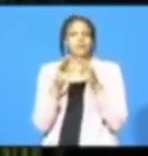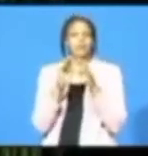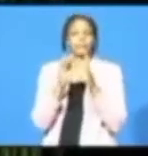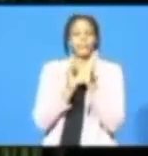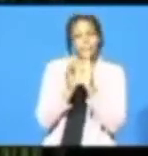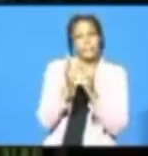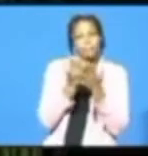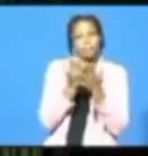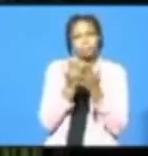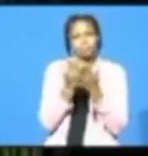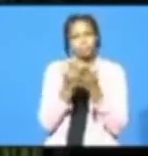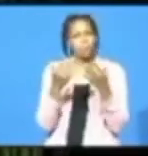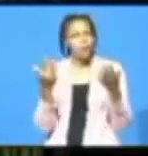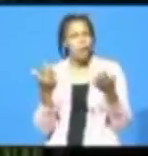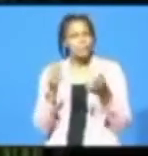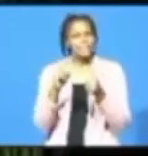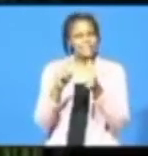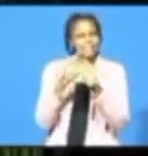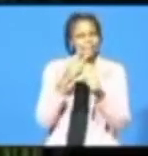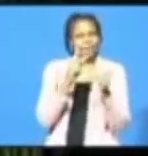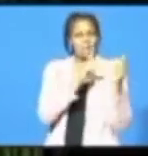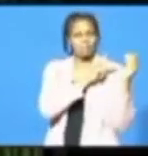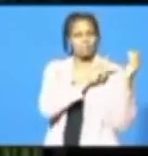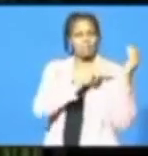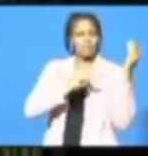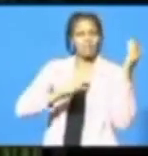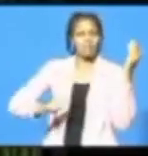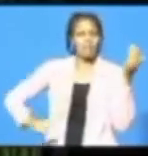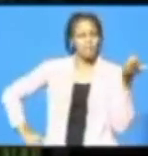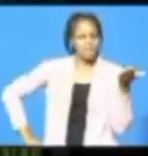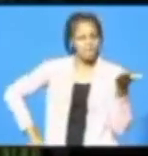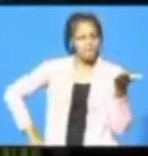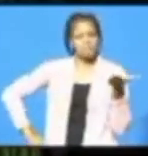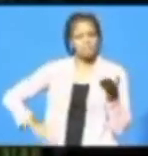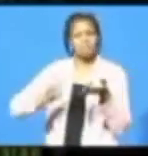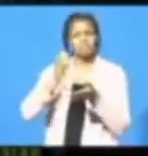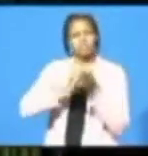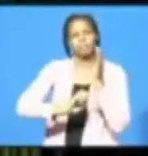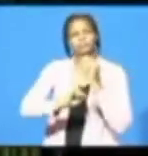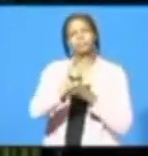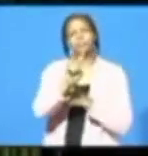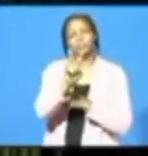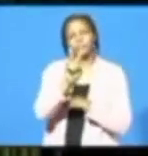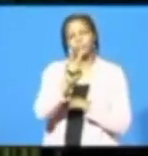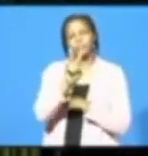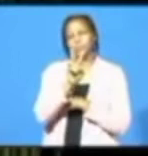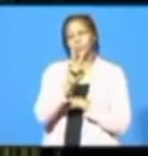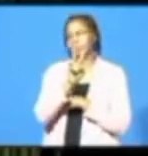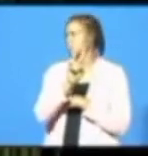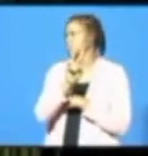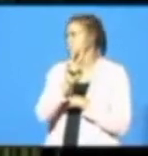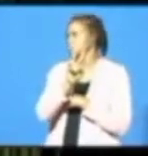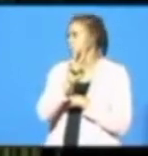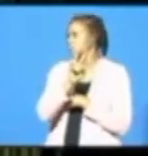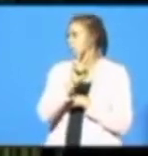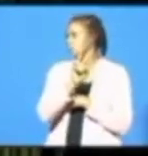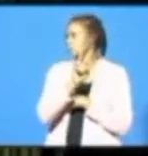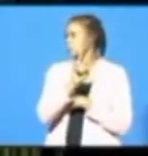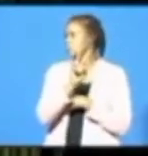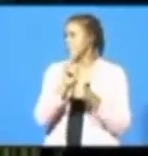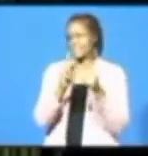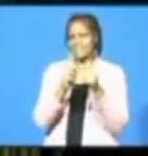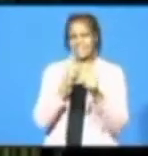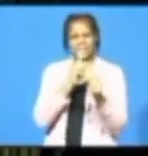the book of 2 Kings. 2 Kings chapter 2. 2 Kings chapter